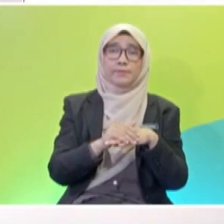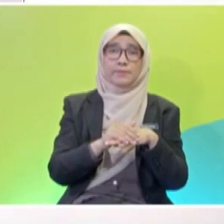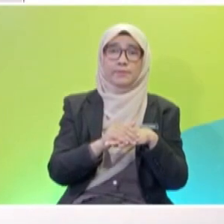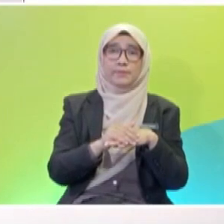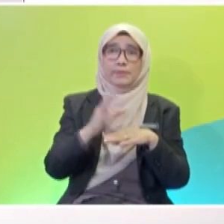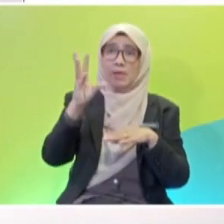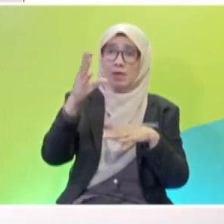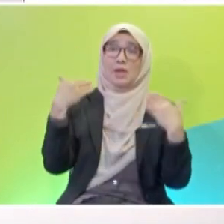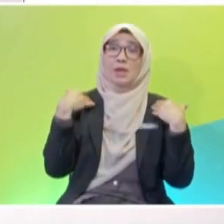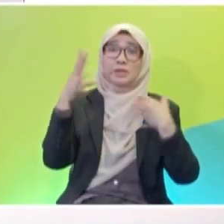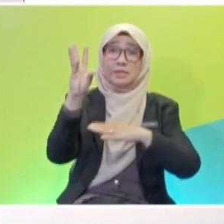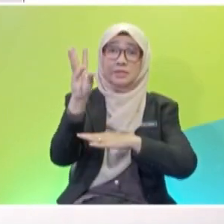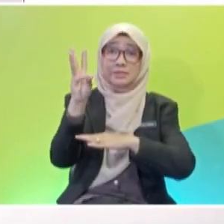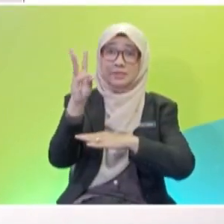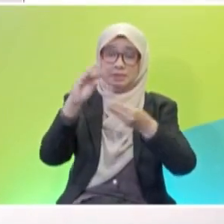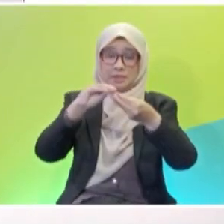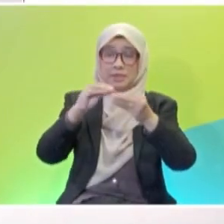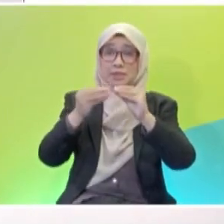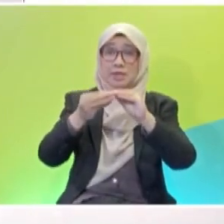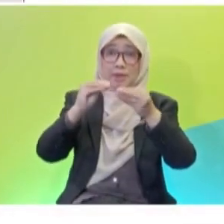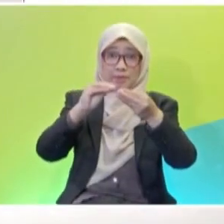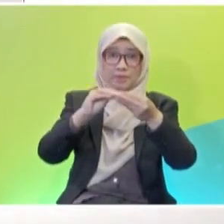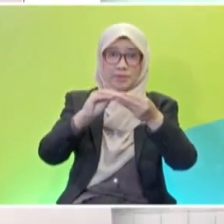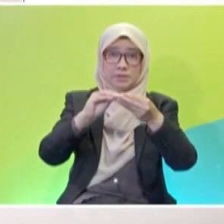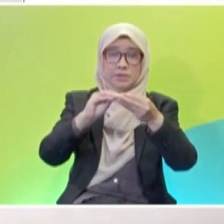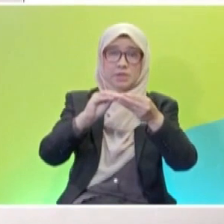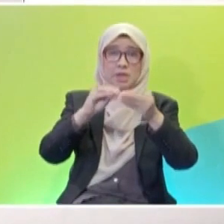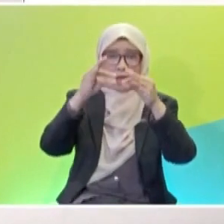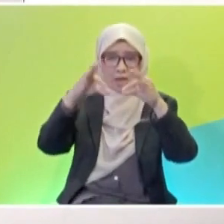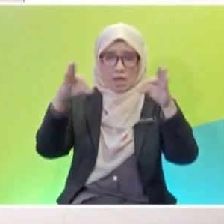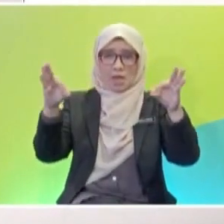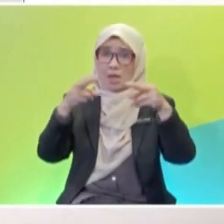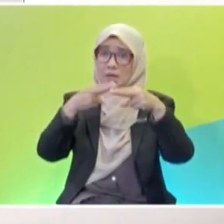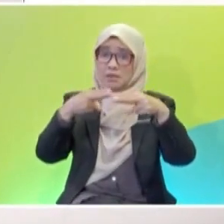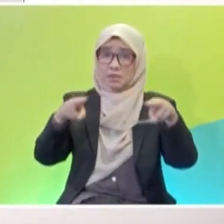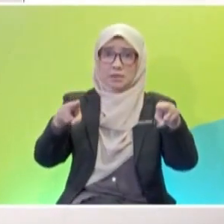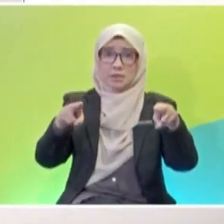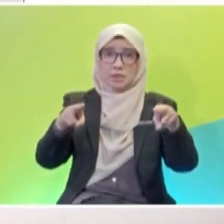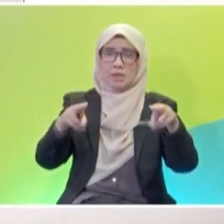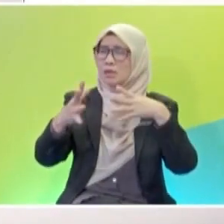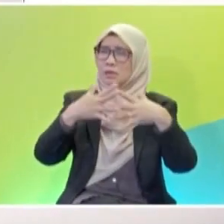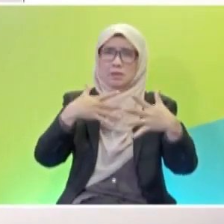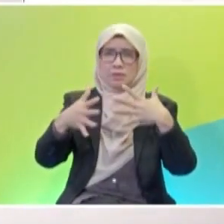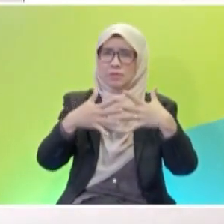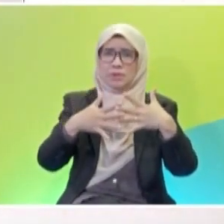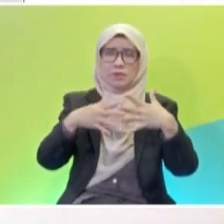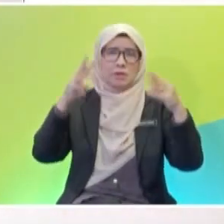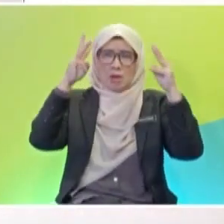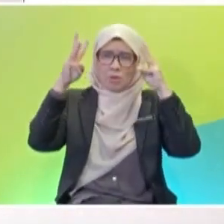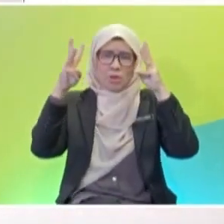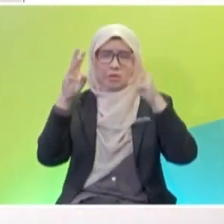6 numbers there with a missing sentence. Don't worry about finding out what those sentences are, okay? That's not our